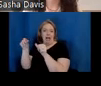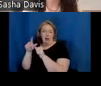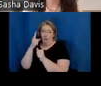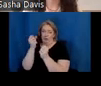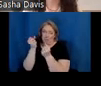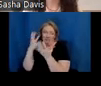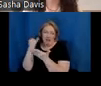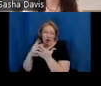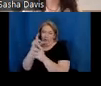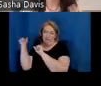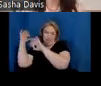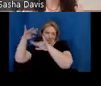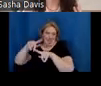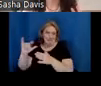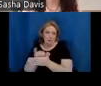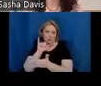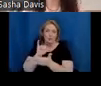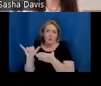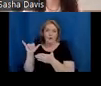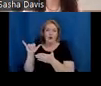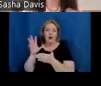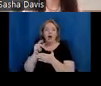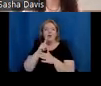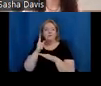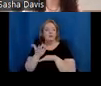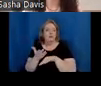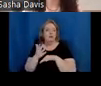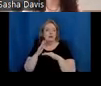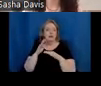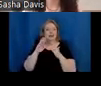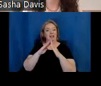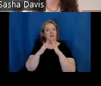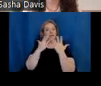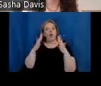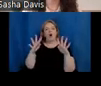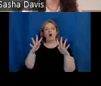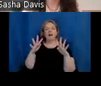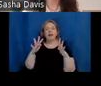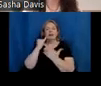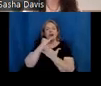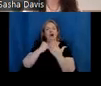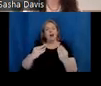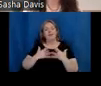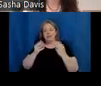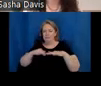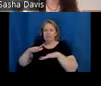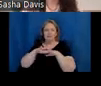to New York at this time and really amplified and enlivened the artistic community of New York.